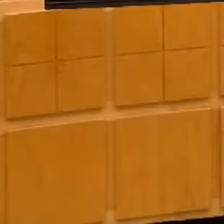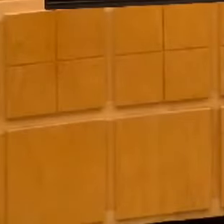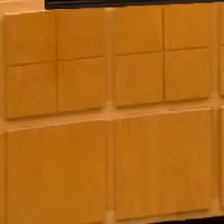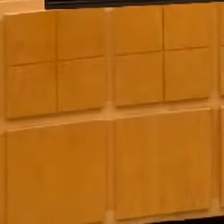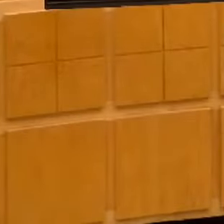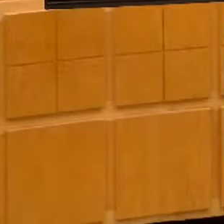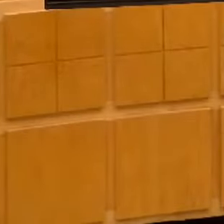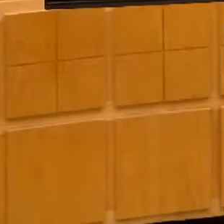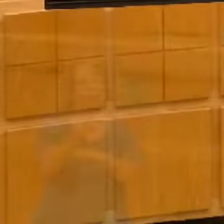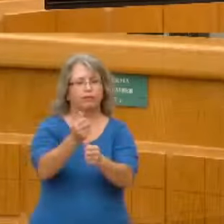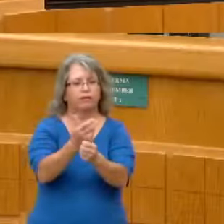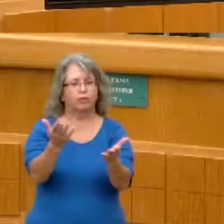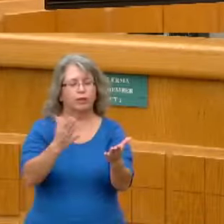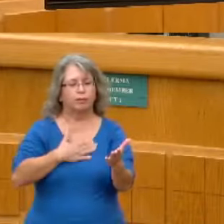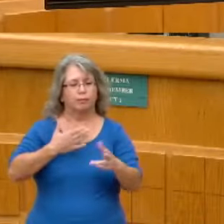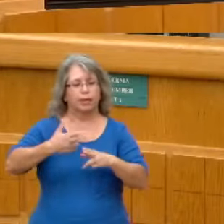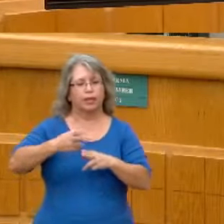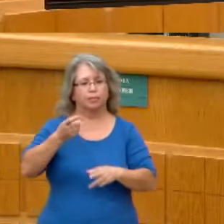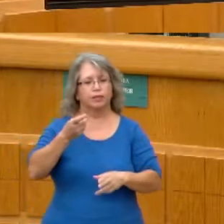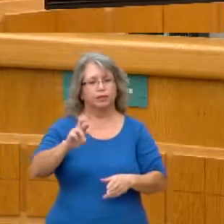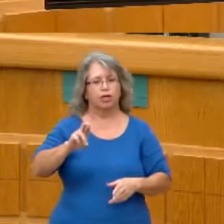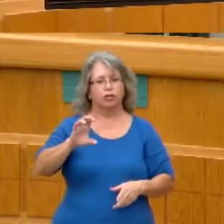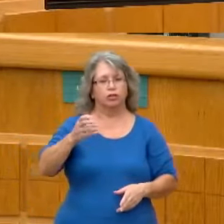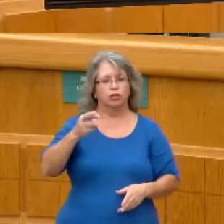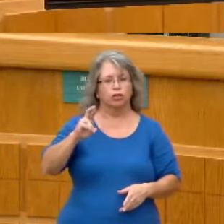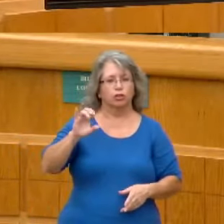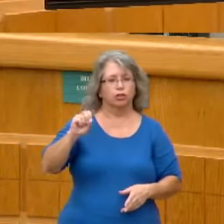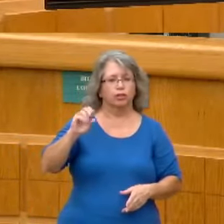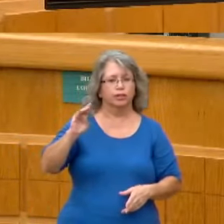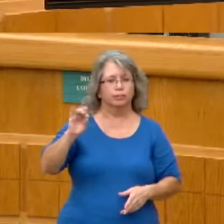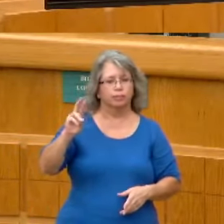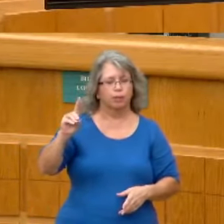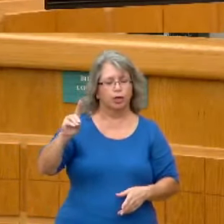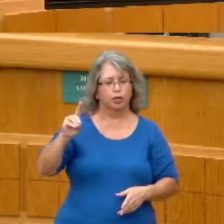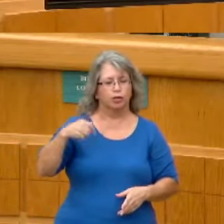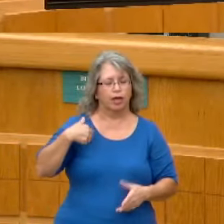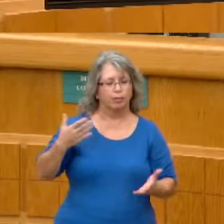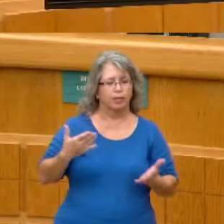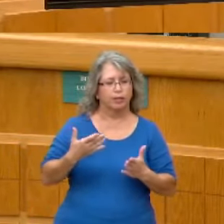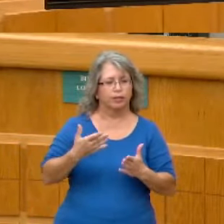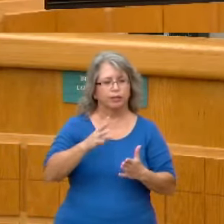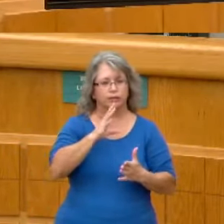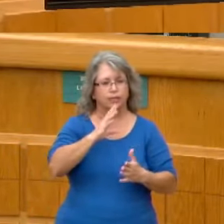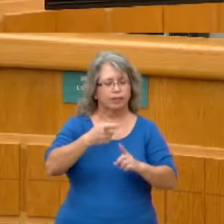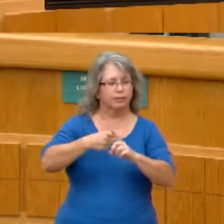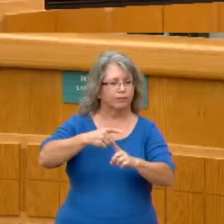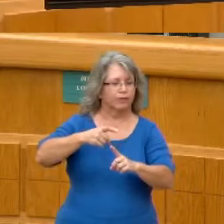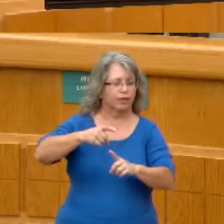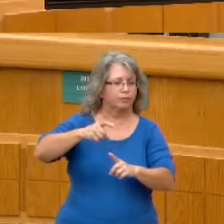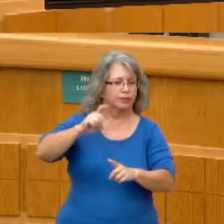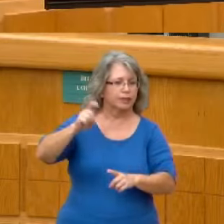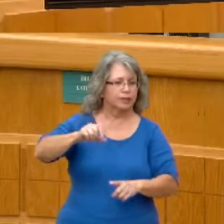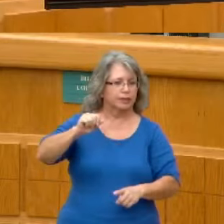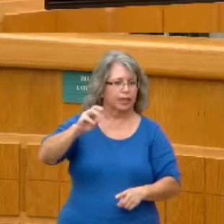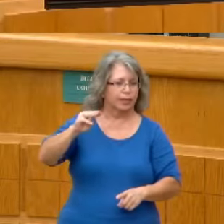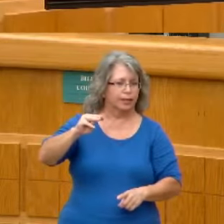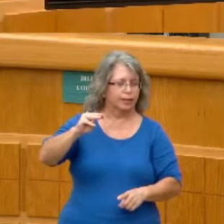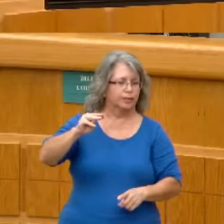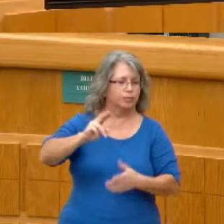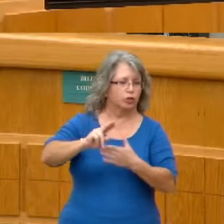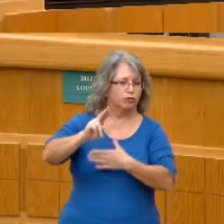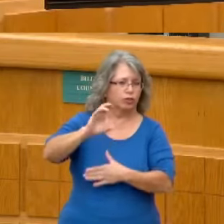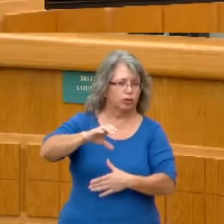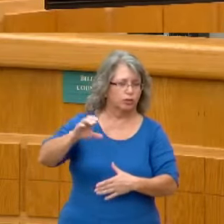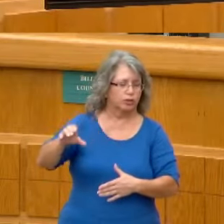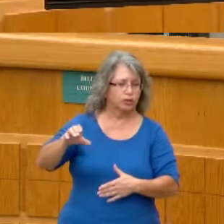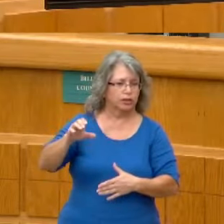Good evening, everybody. My name is Dr. Chris Bird. I'm here to speak to you on behalf of the Texas A&M University Corpus Christi Informatics